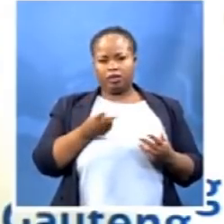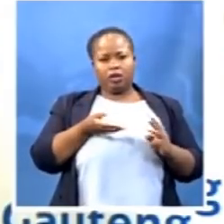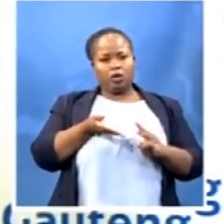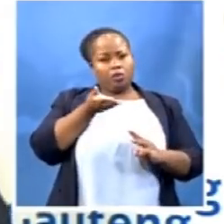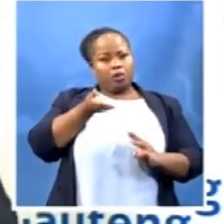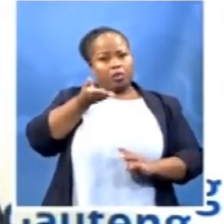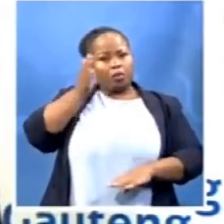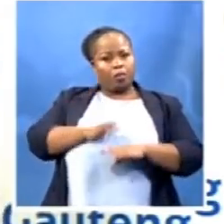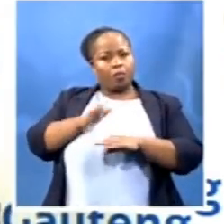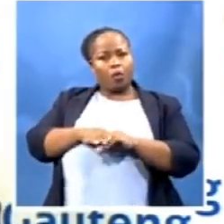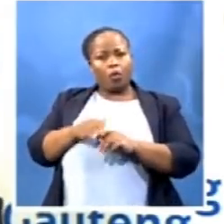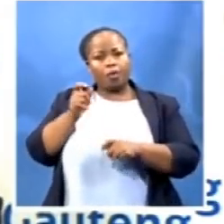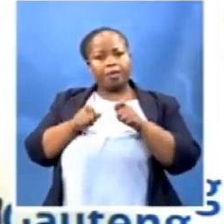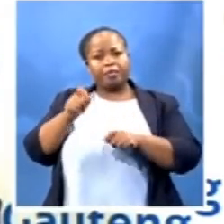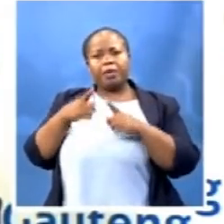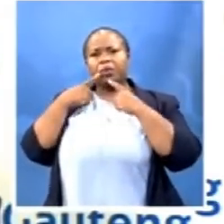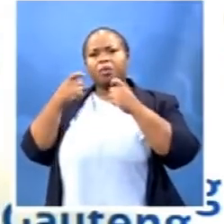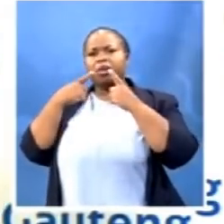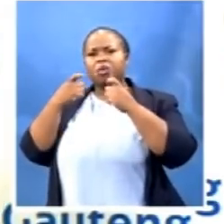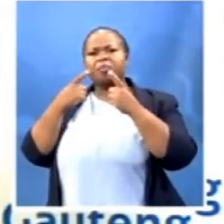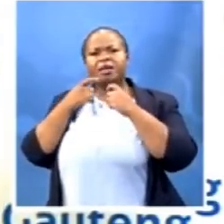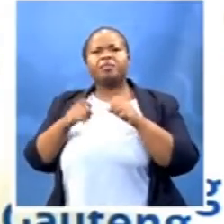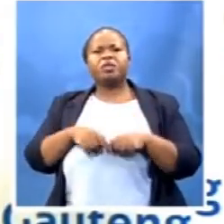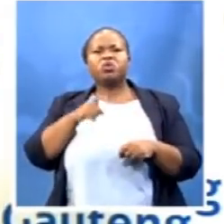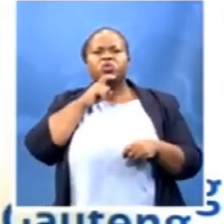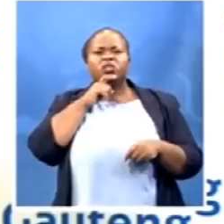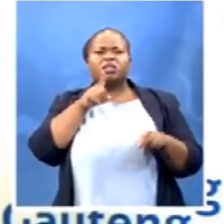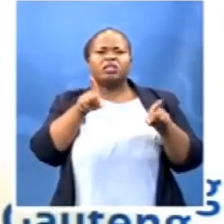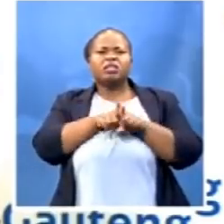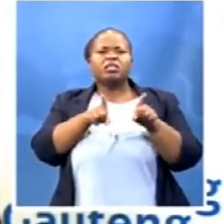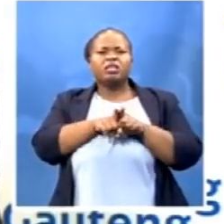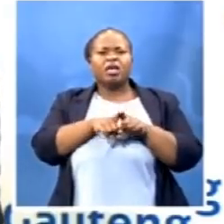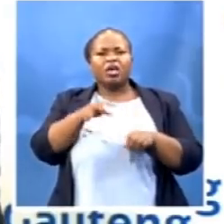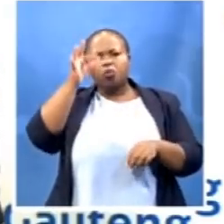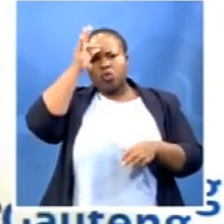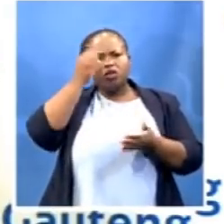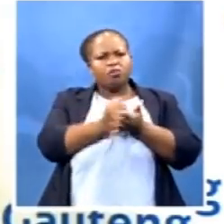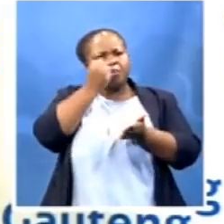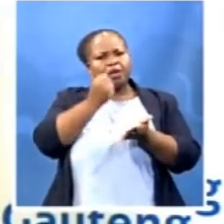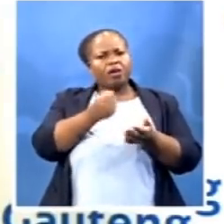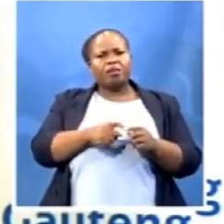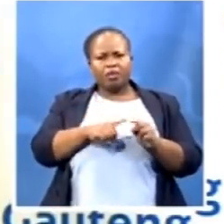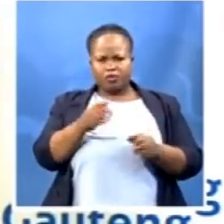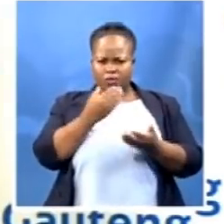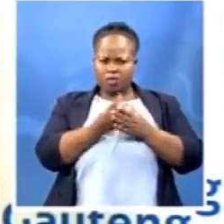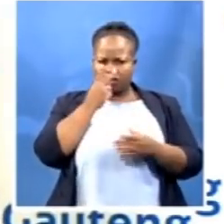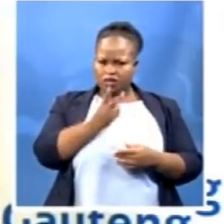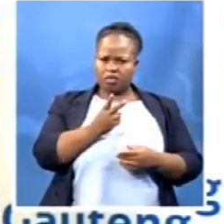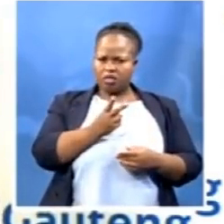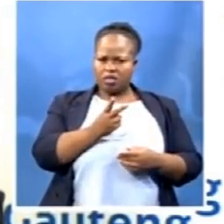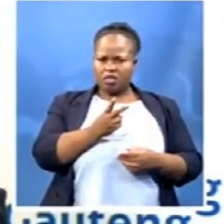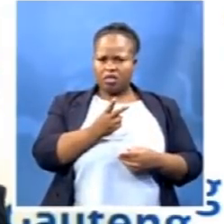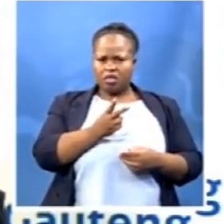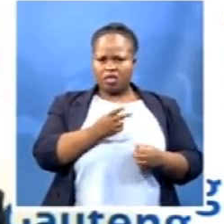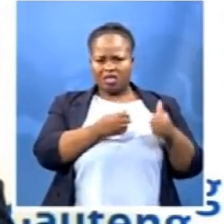same, using the same affidavit and all that. And you can see that these people are determined to cause anarchy.